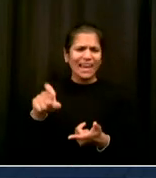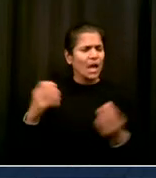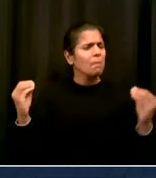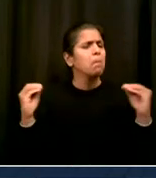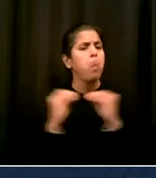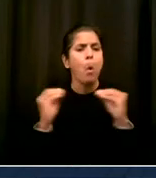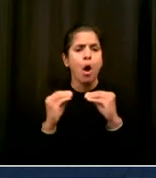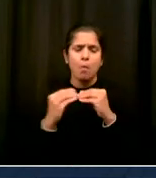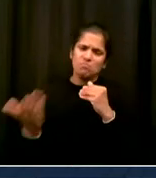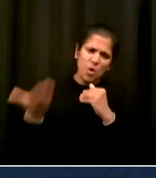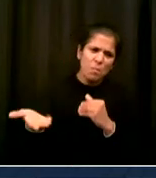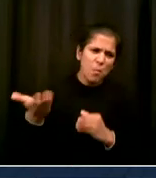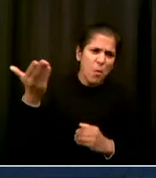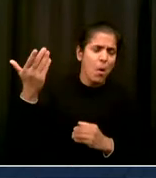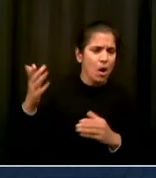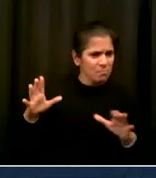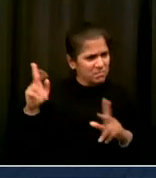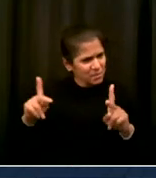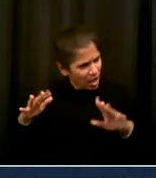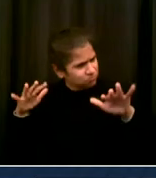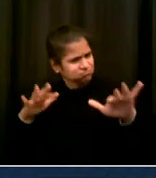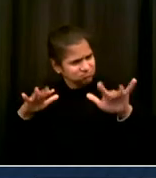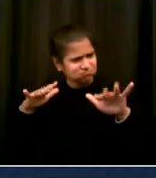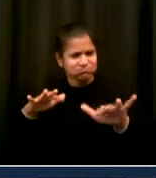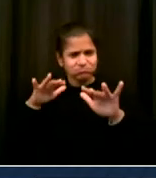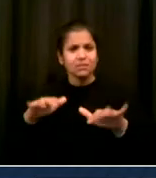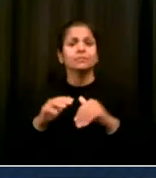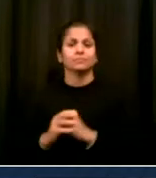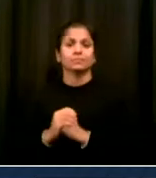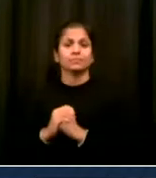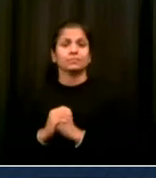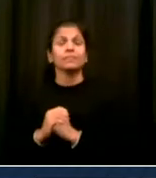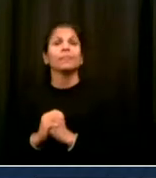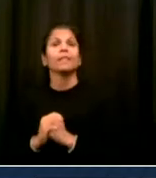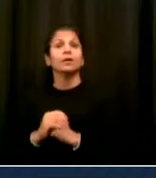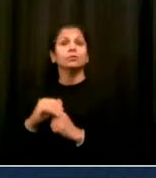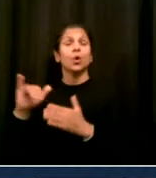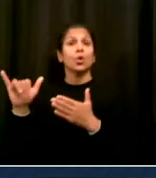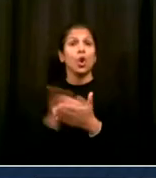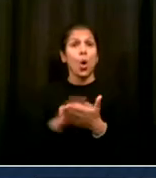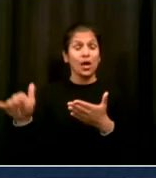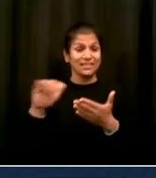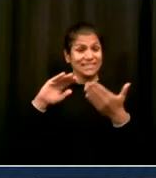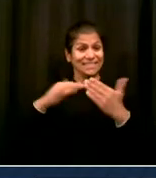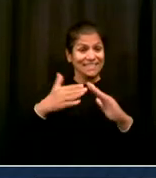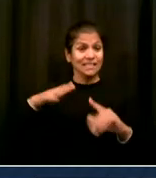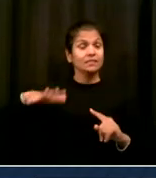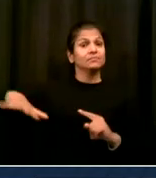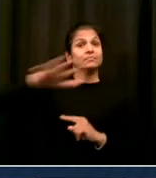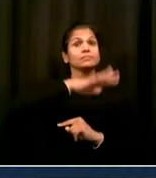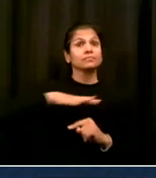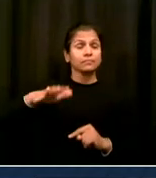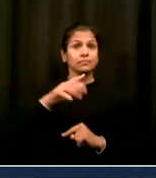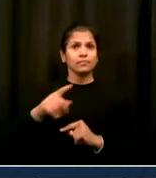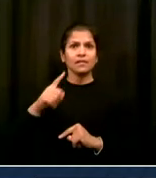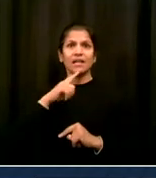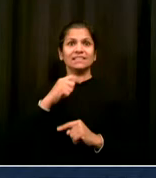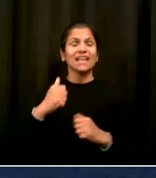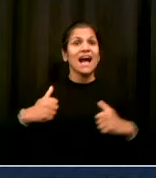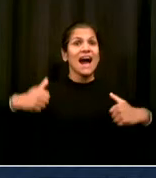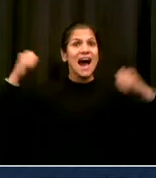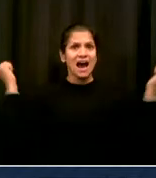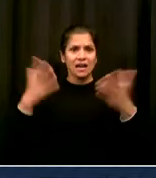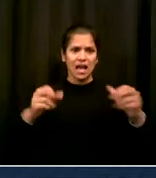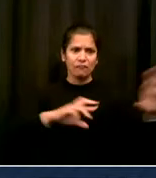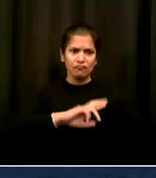ability. We're going to do this with a really decentralized grassroots effort. We're going to go all over the city. We're going to create